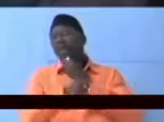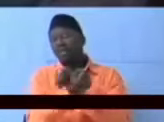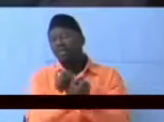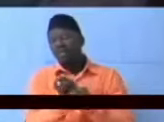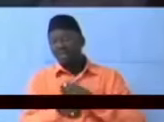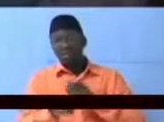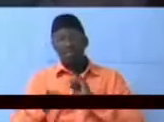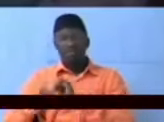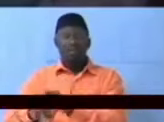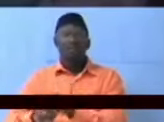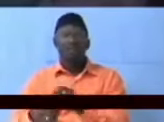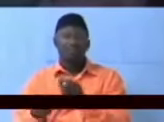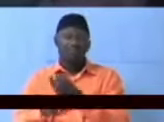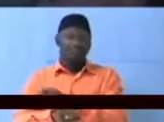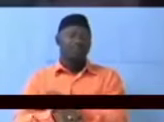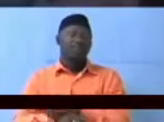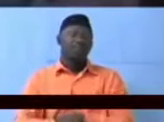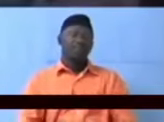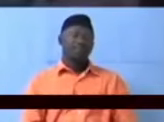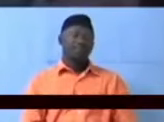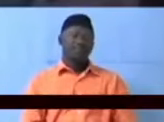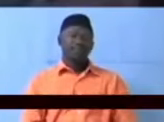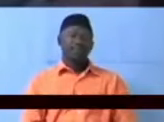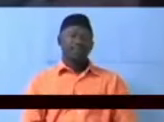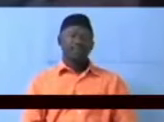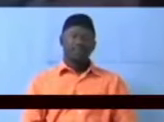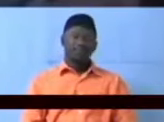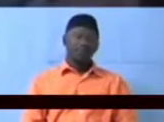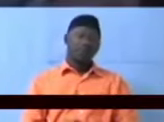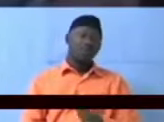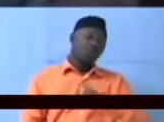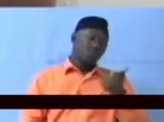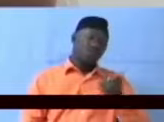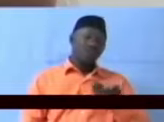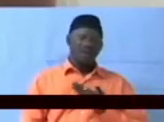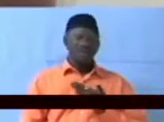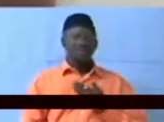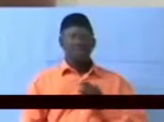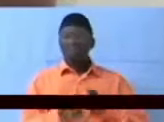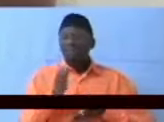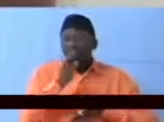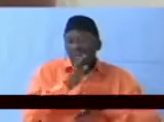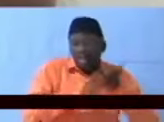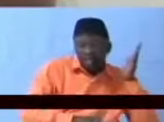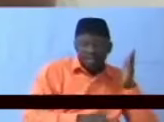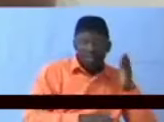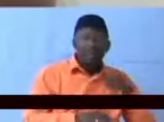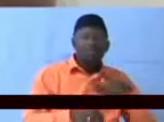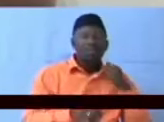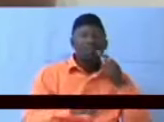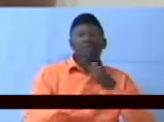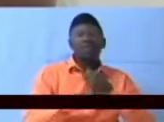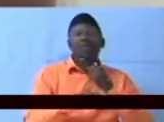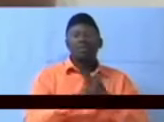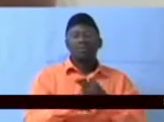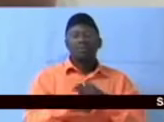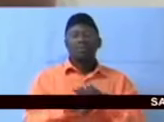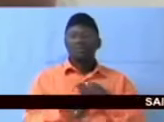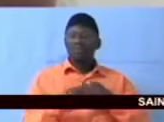detained. And some had to even run out of the jurisdiction